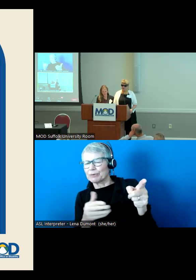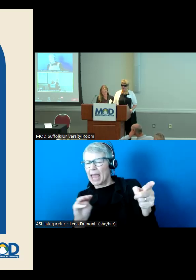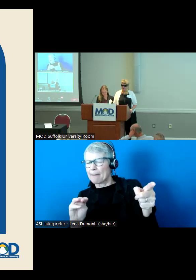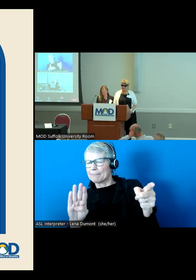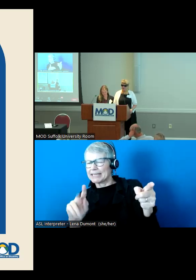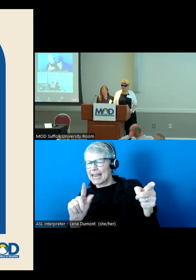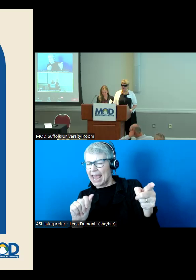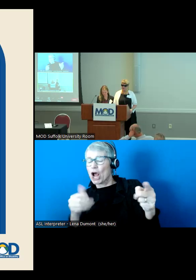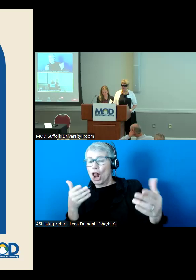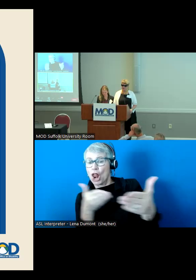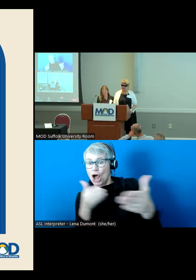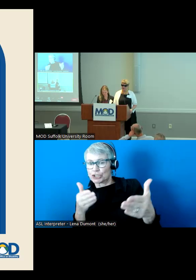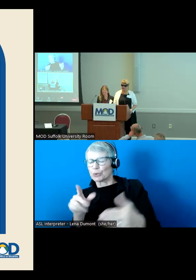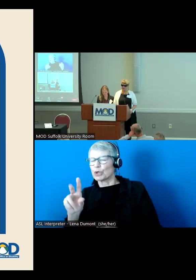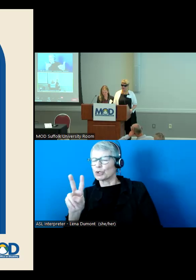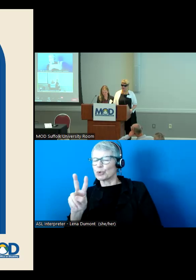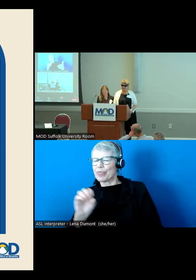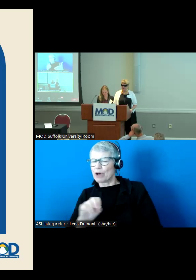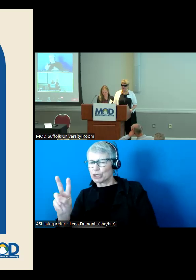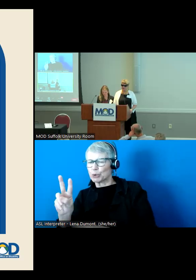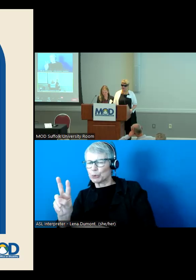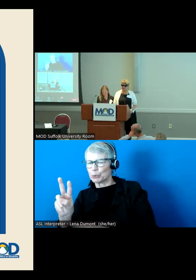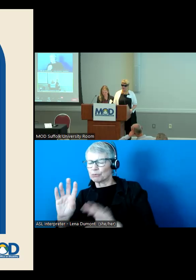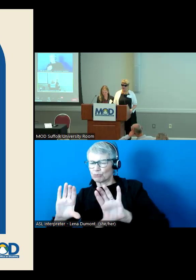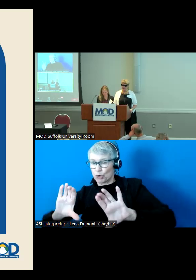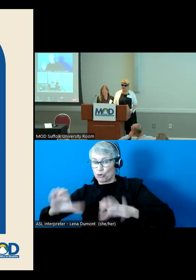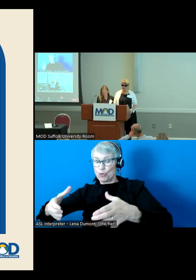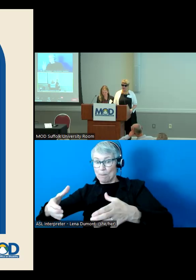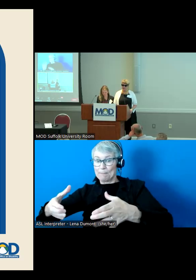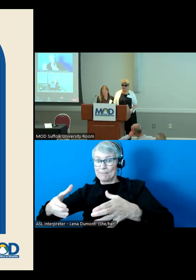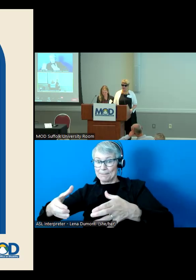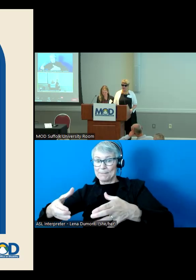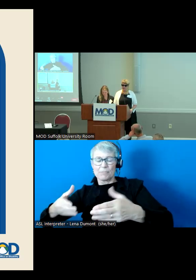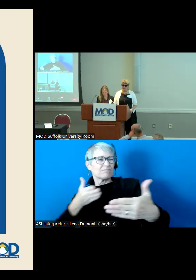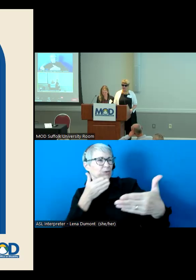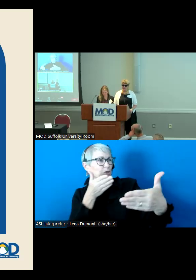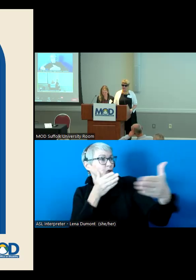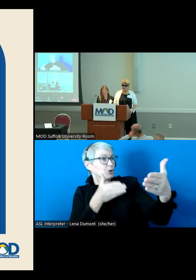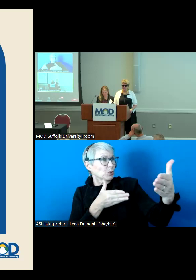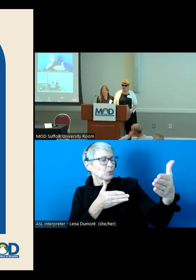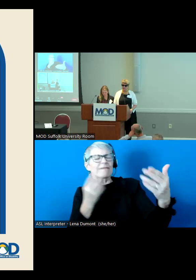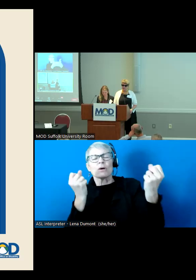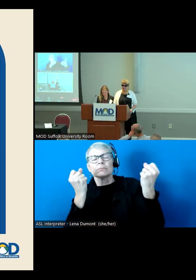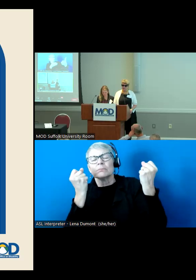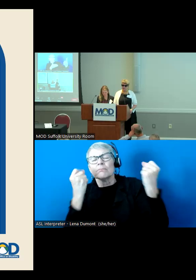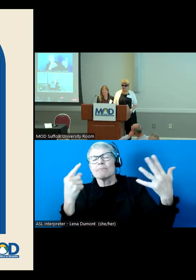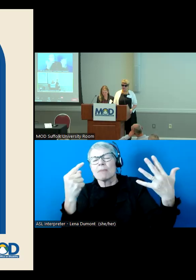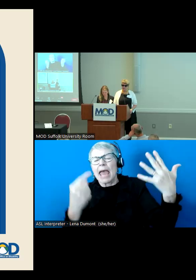was really against the MBTA for multiple inaccessible